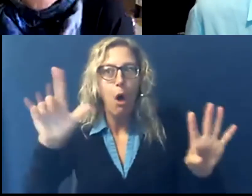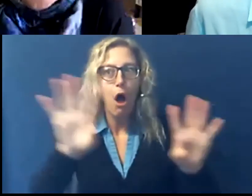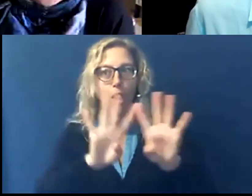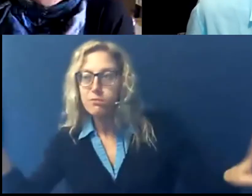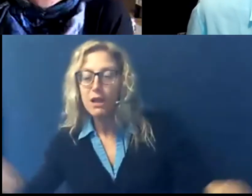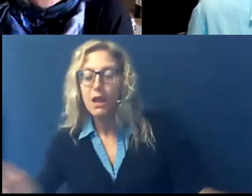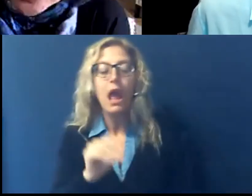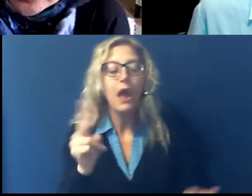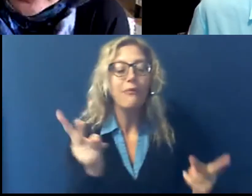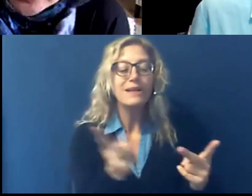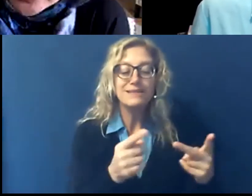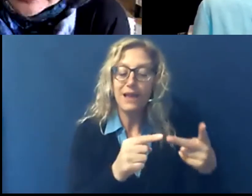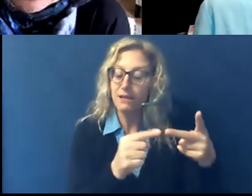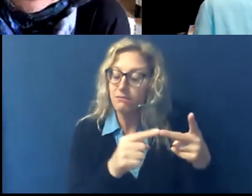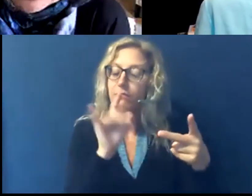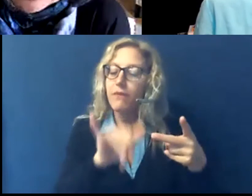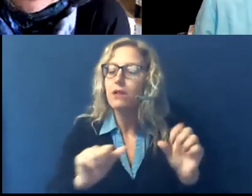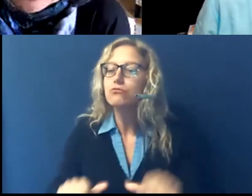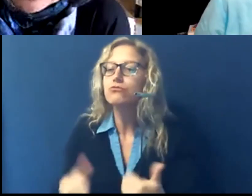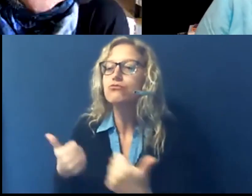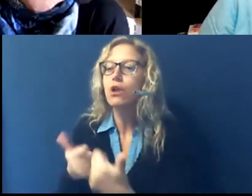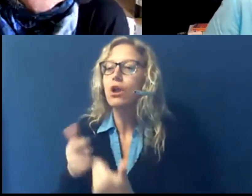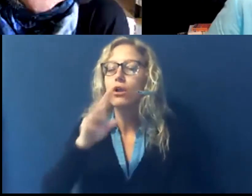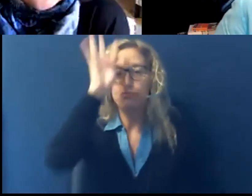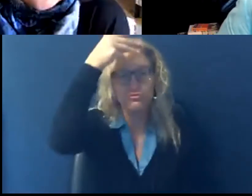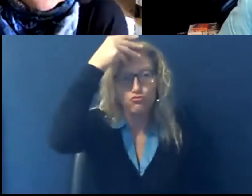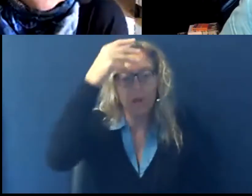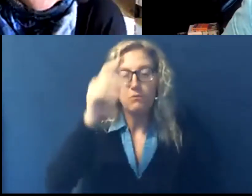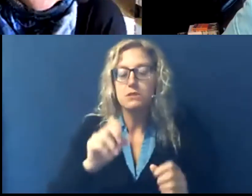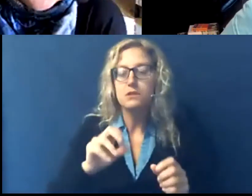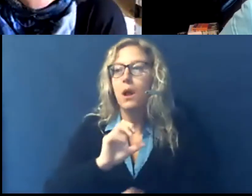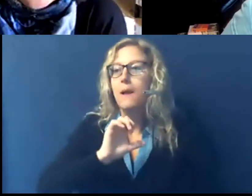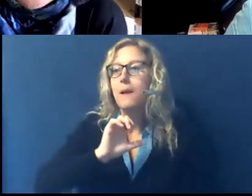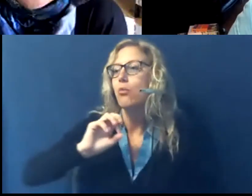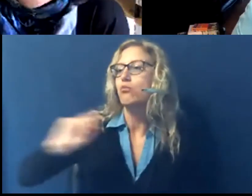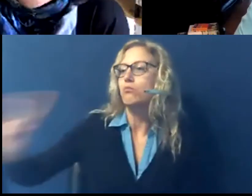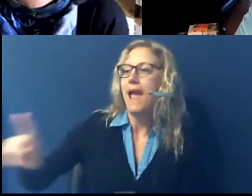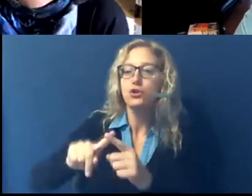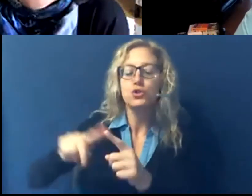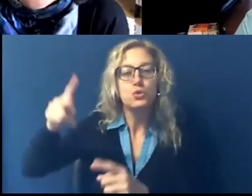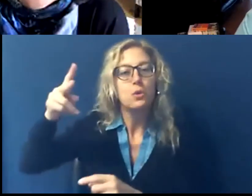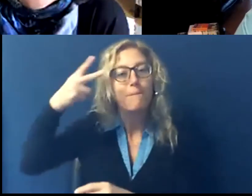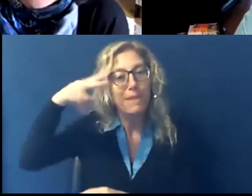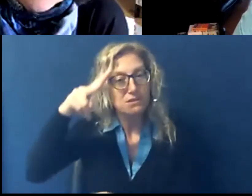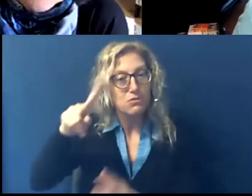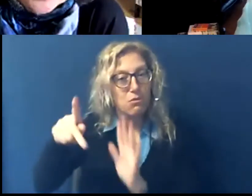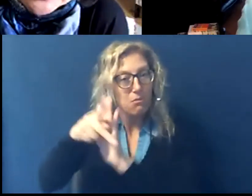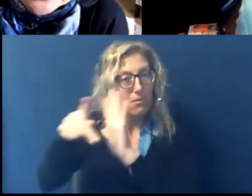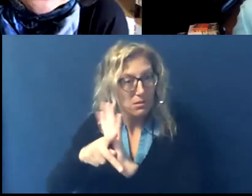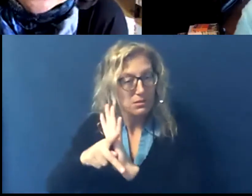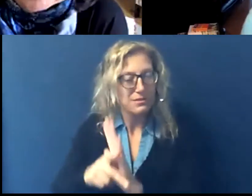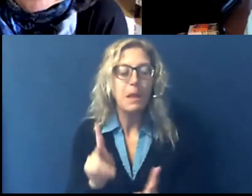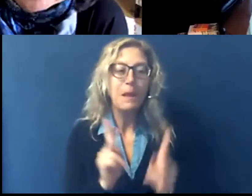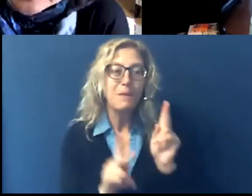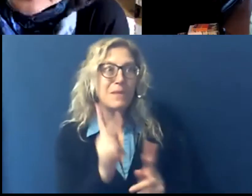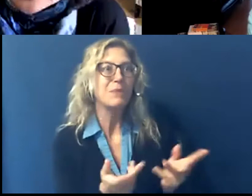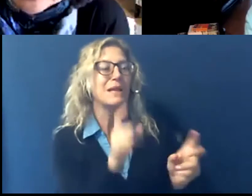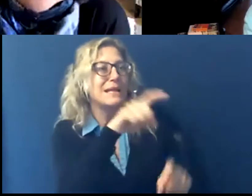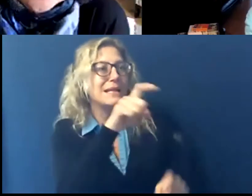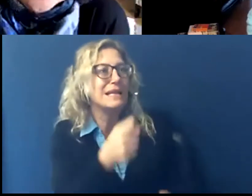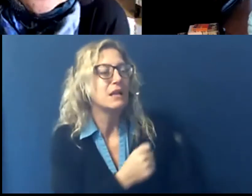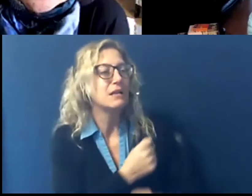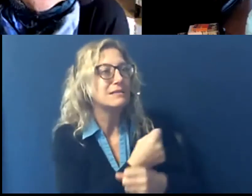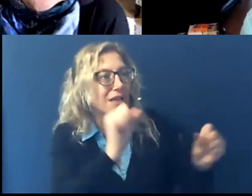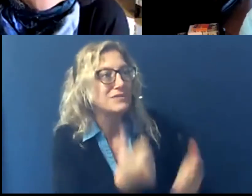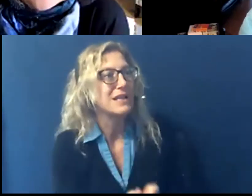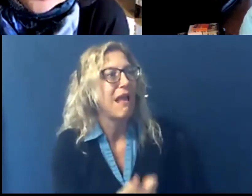our challenge to Trump's forced return to Mexico policy, where people seeking asylum